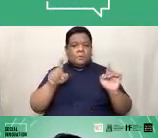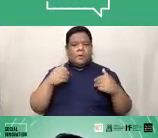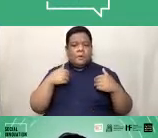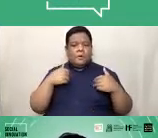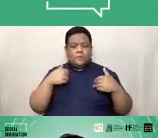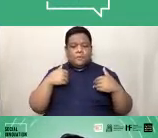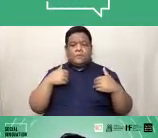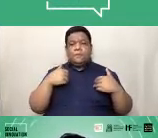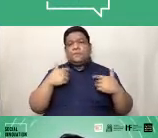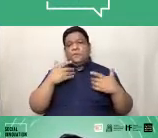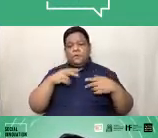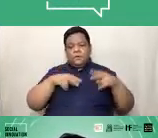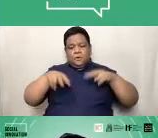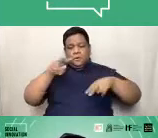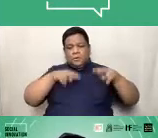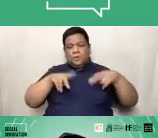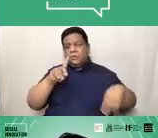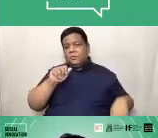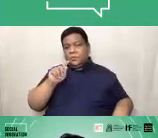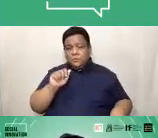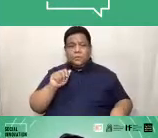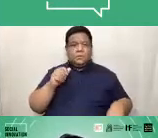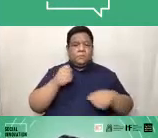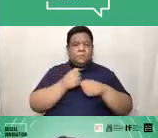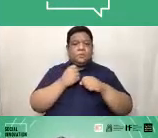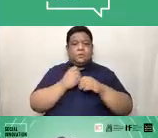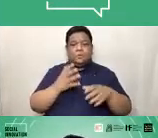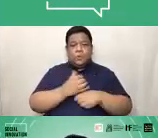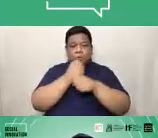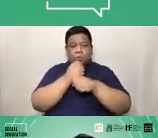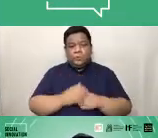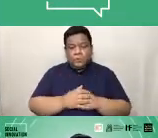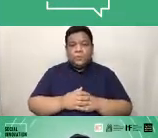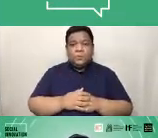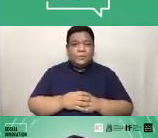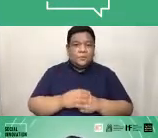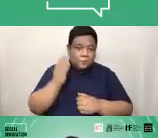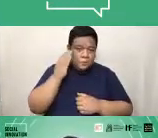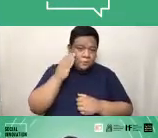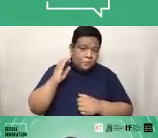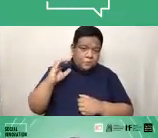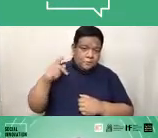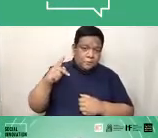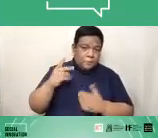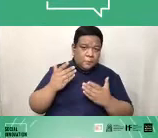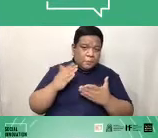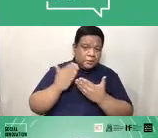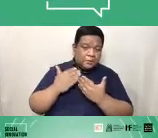the data it's getting and make conclusions with it. Cell phone might be easy. Let's go